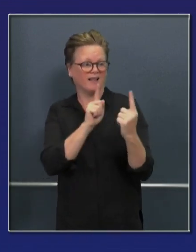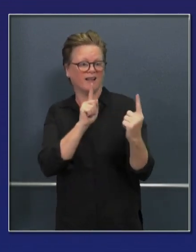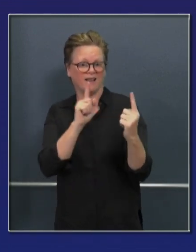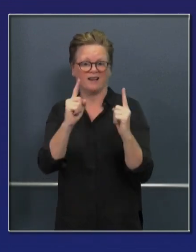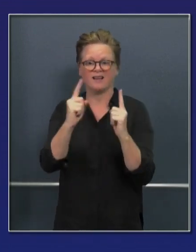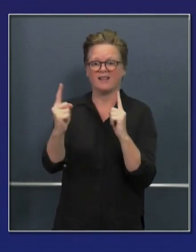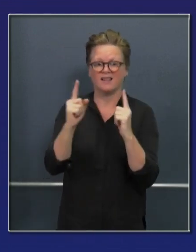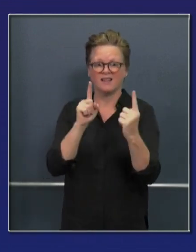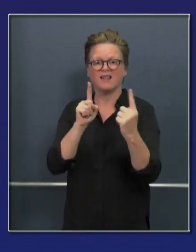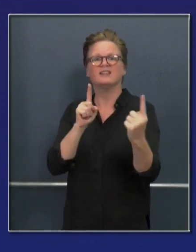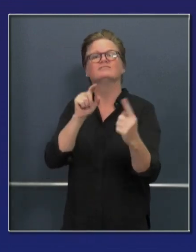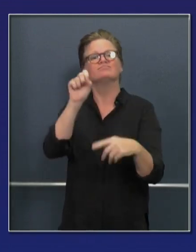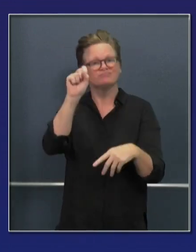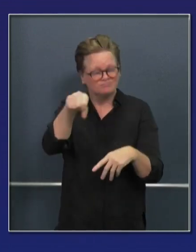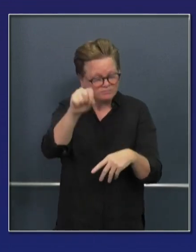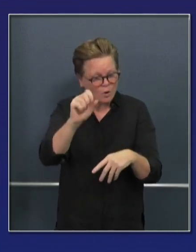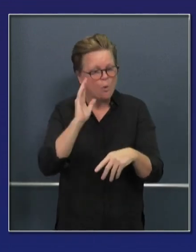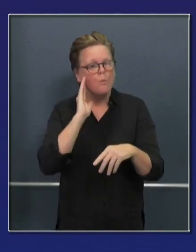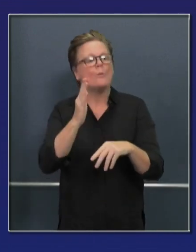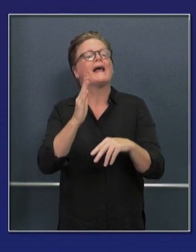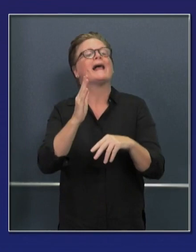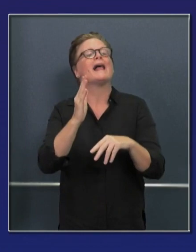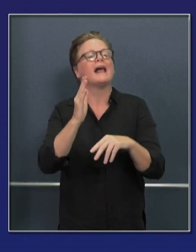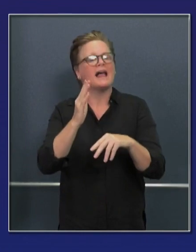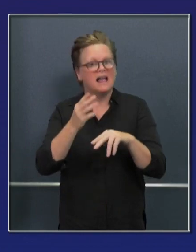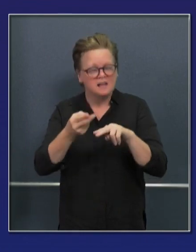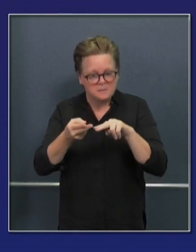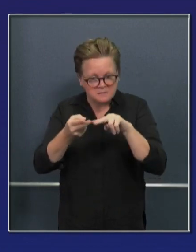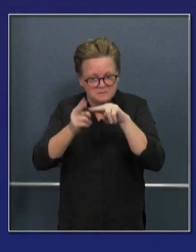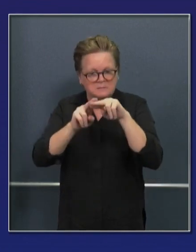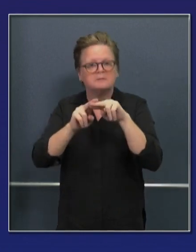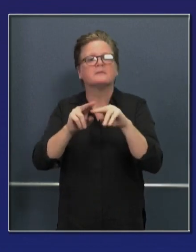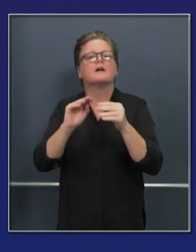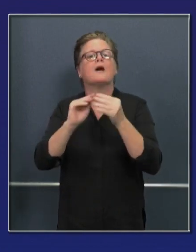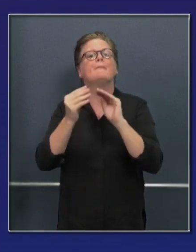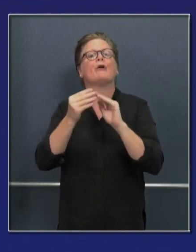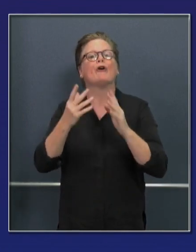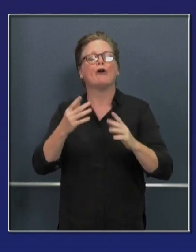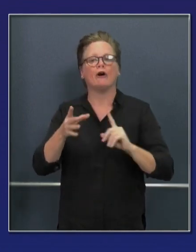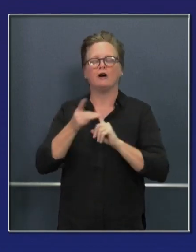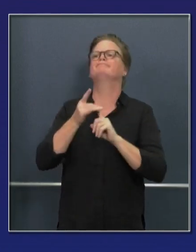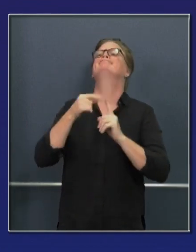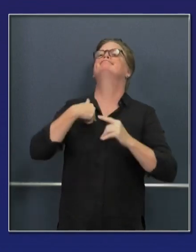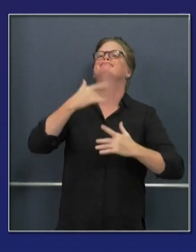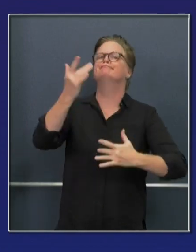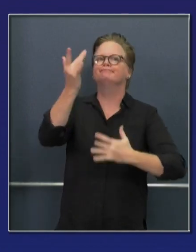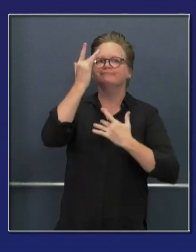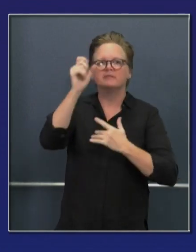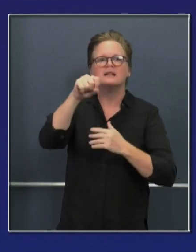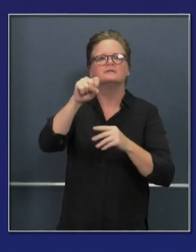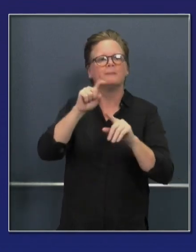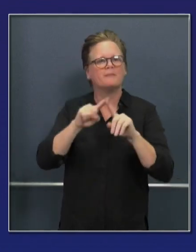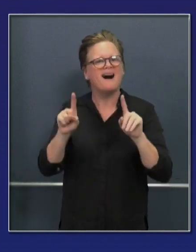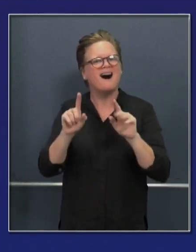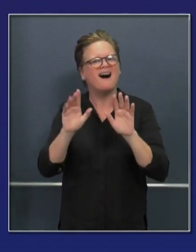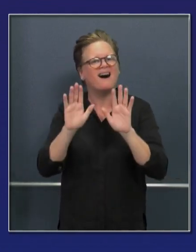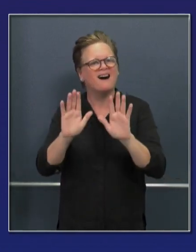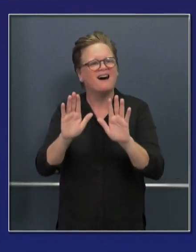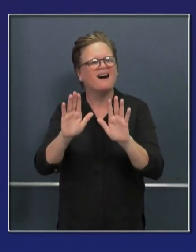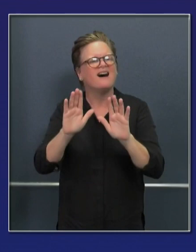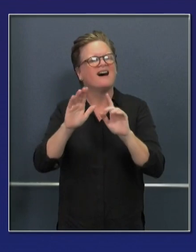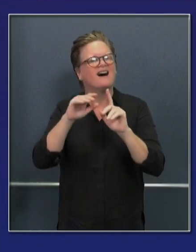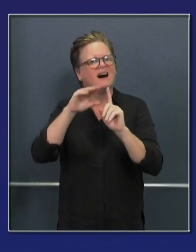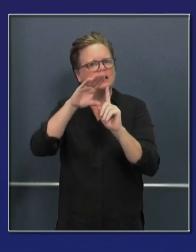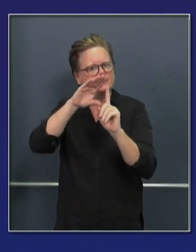our capacity to address that that is so foundational, and to make sure we're prepared for